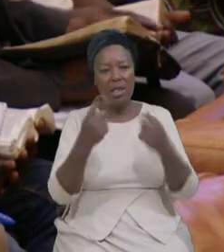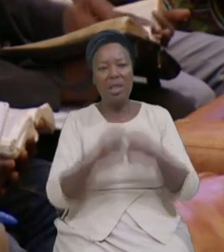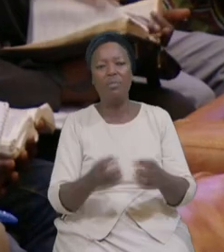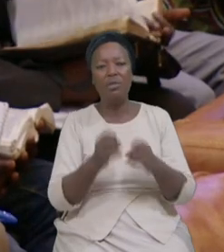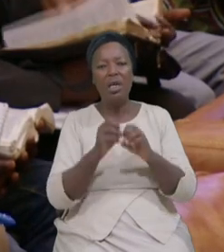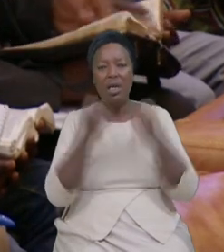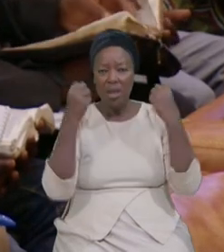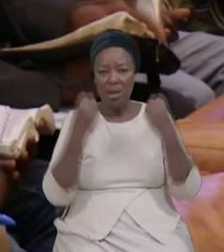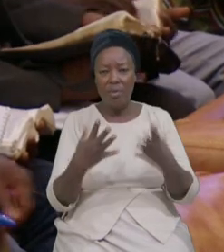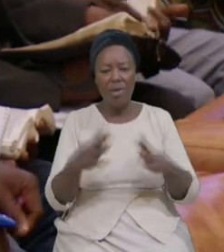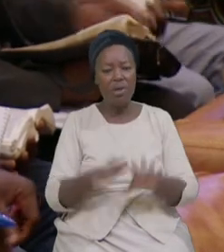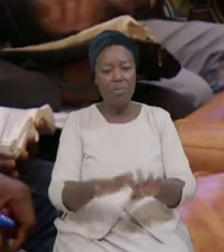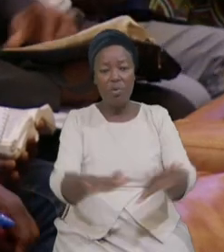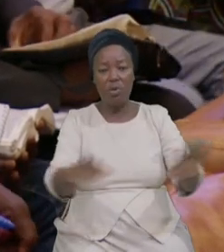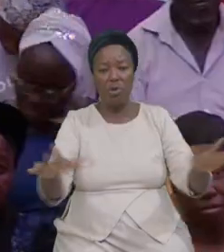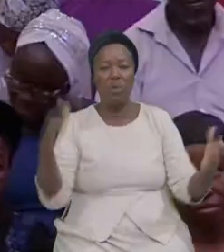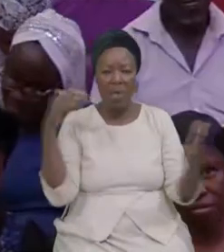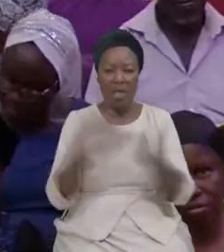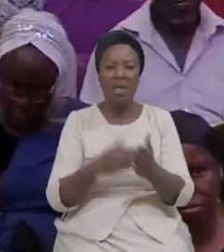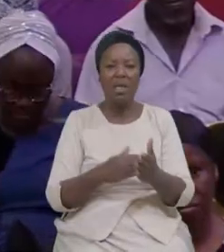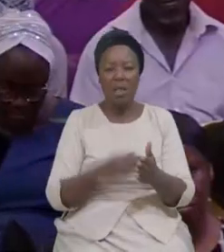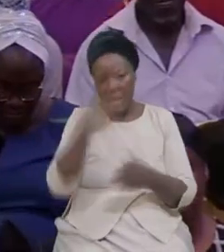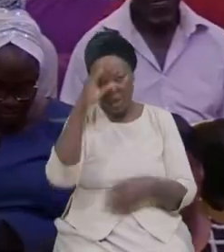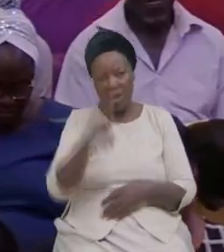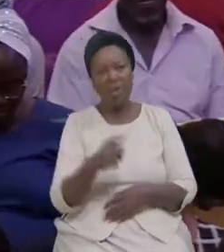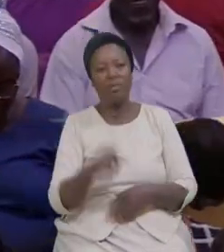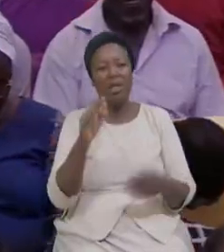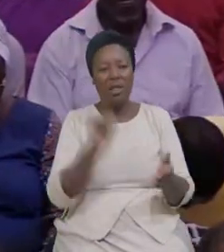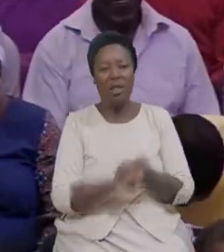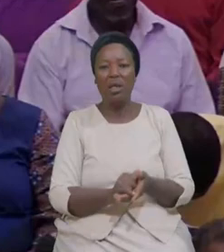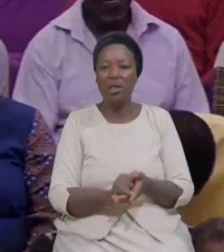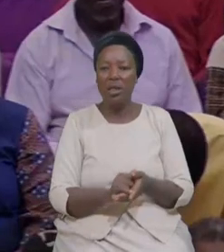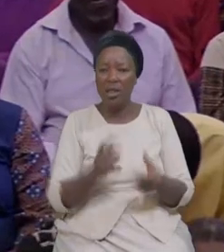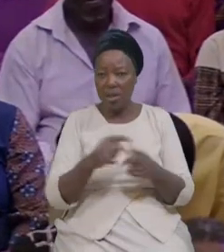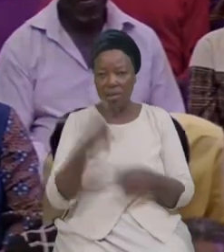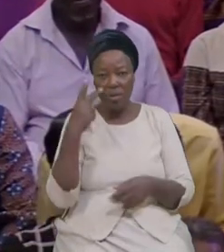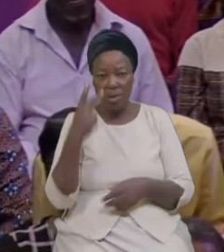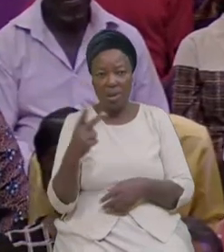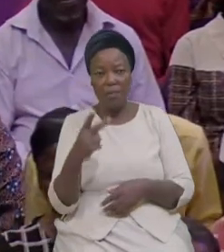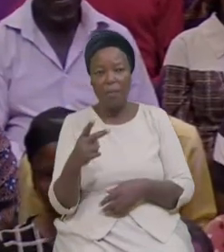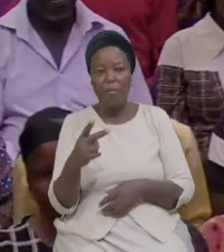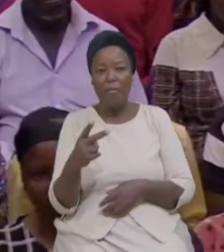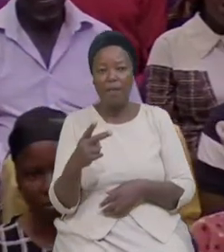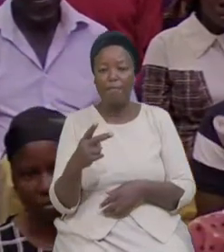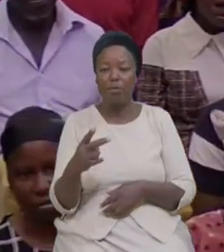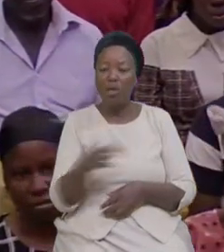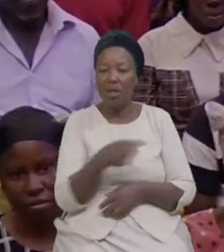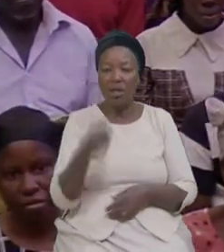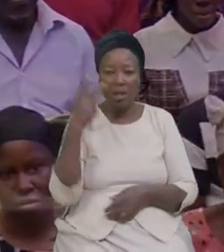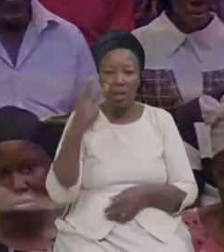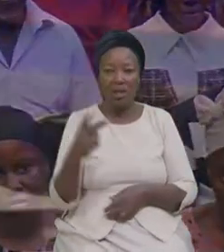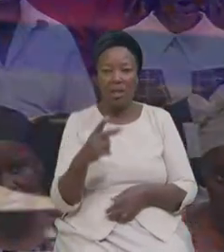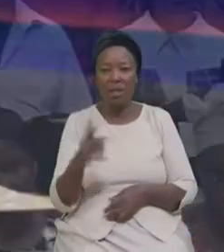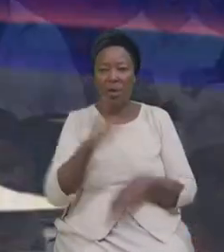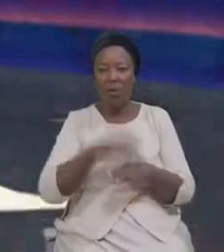multitude against thee beyond Jordan, the sea, and the sea beyond Jordan, the sea on